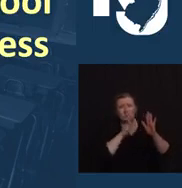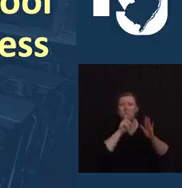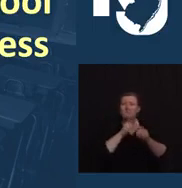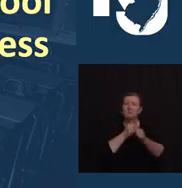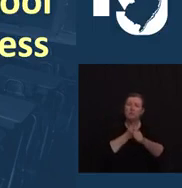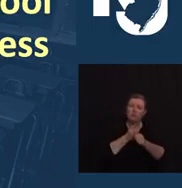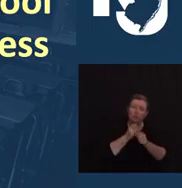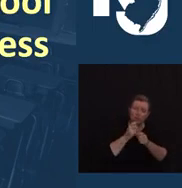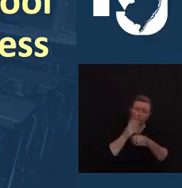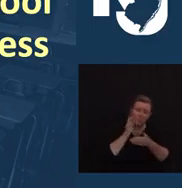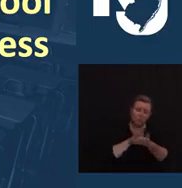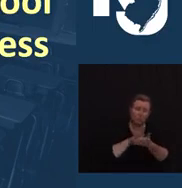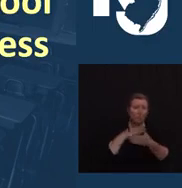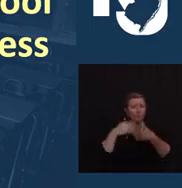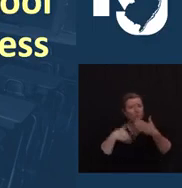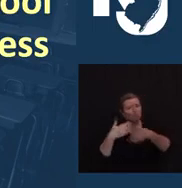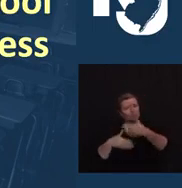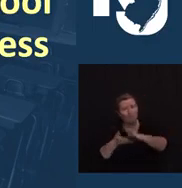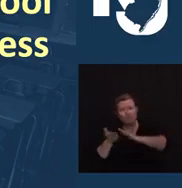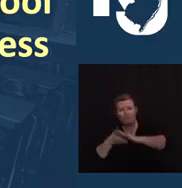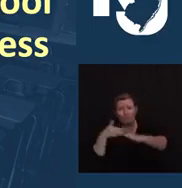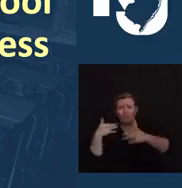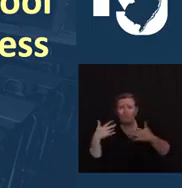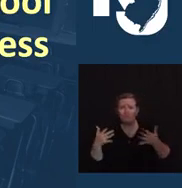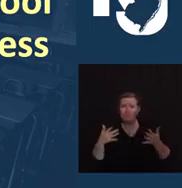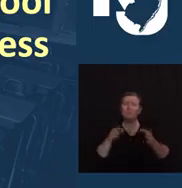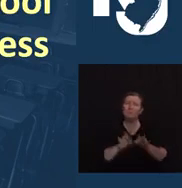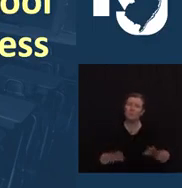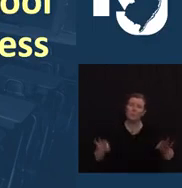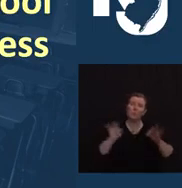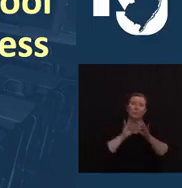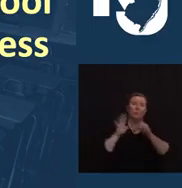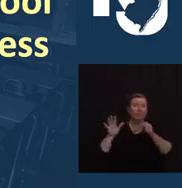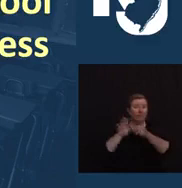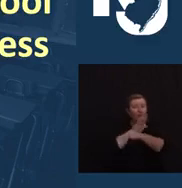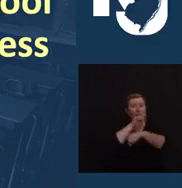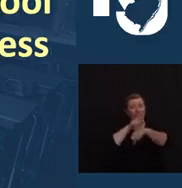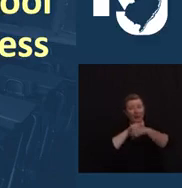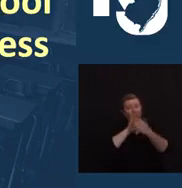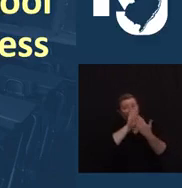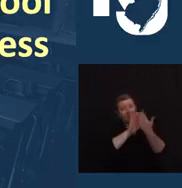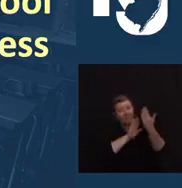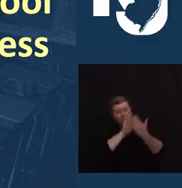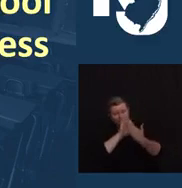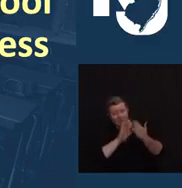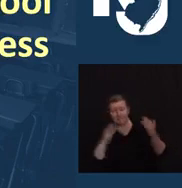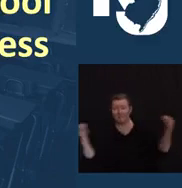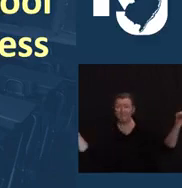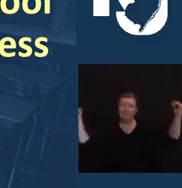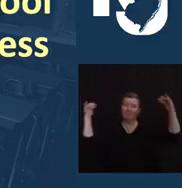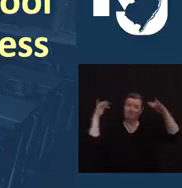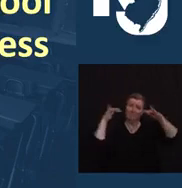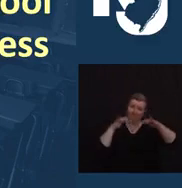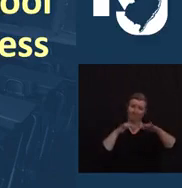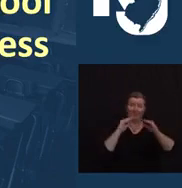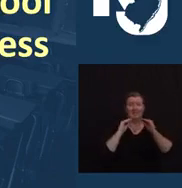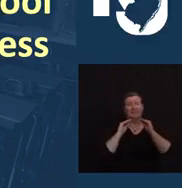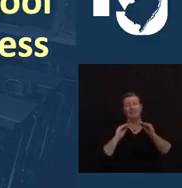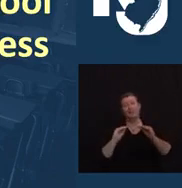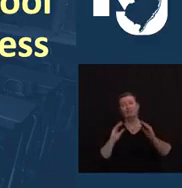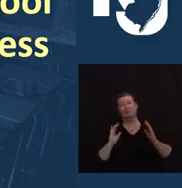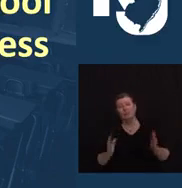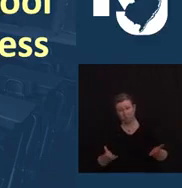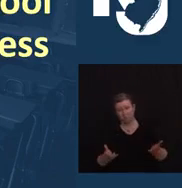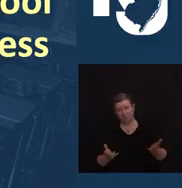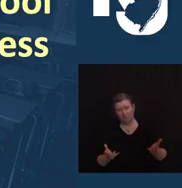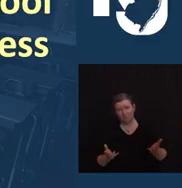to providing full-time, in-person instruction and protecting public health, period. Now let's move